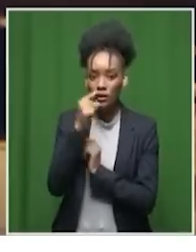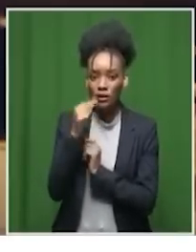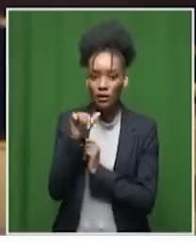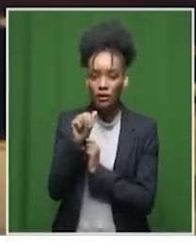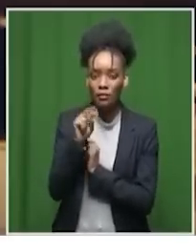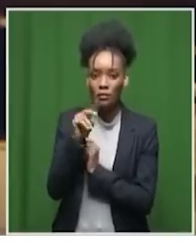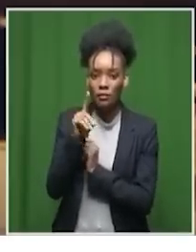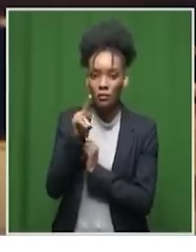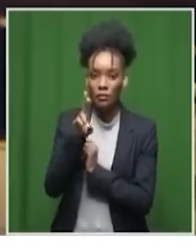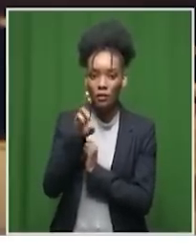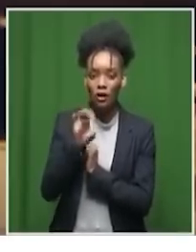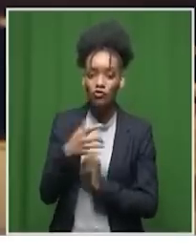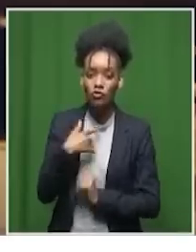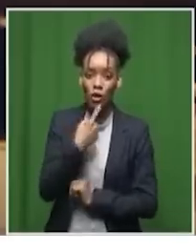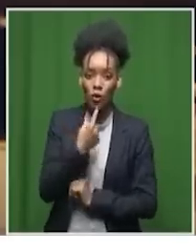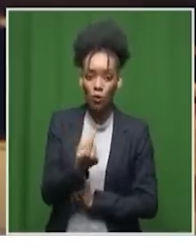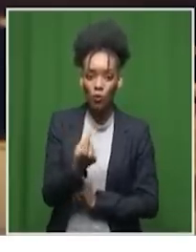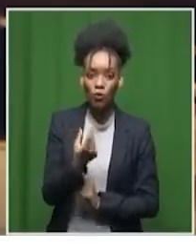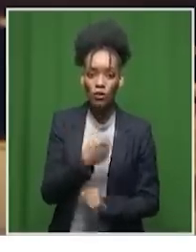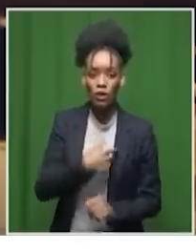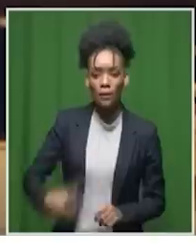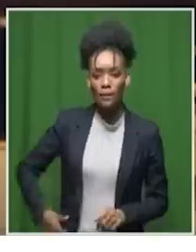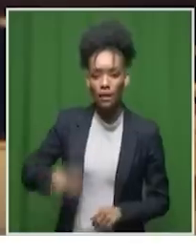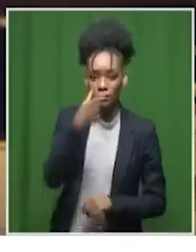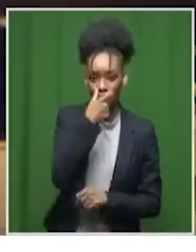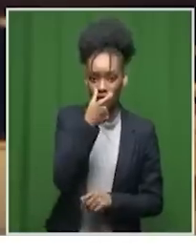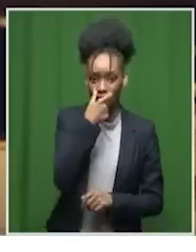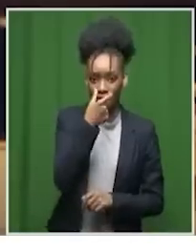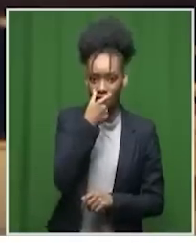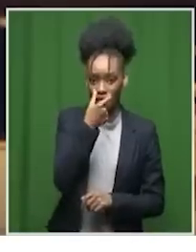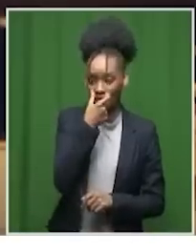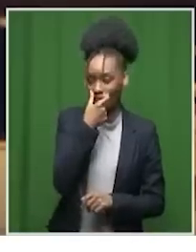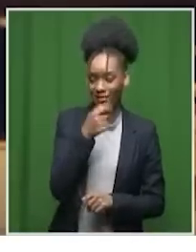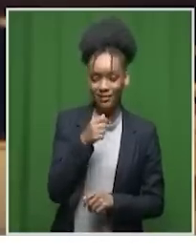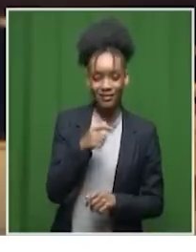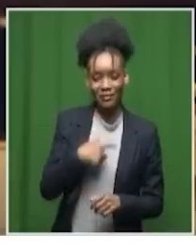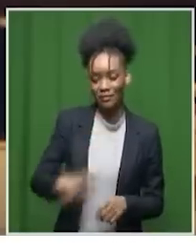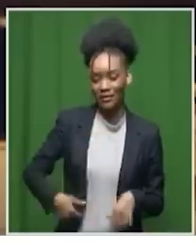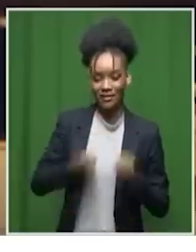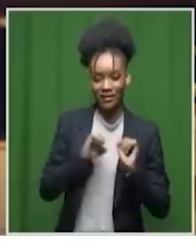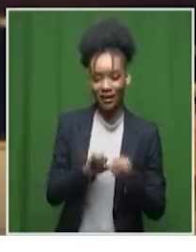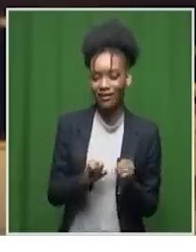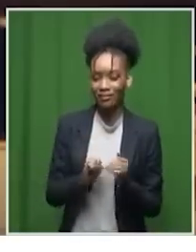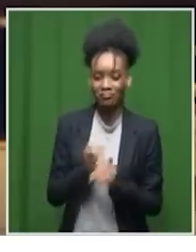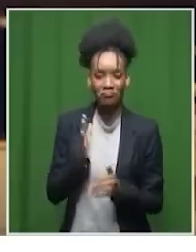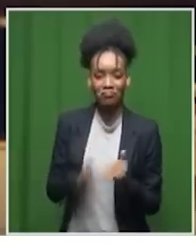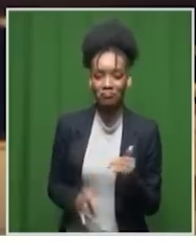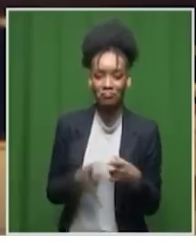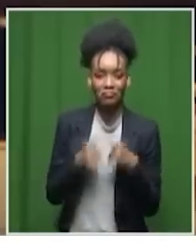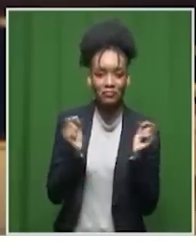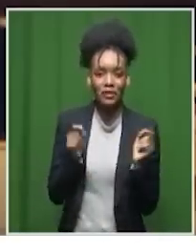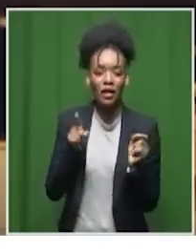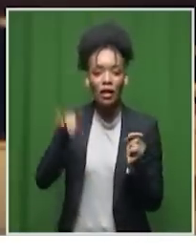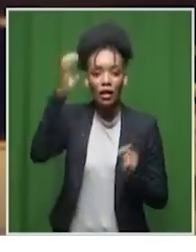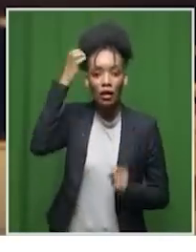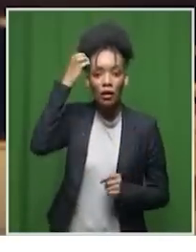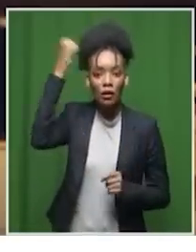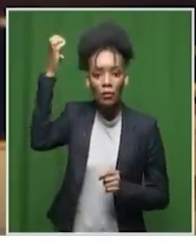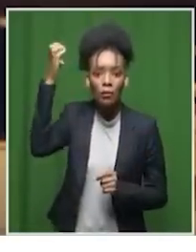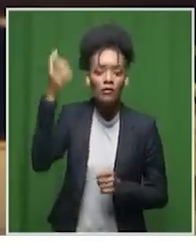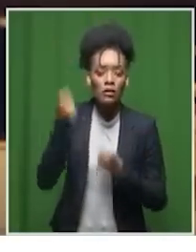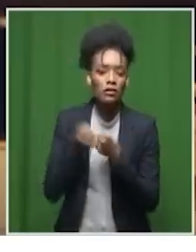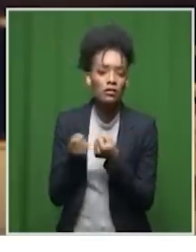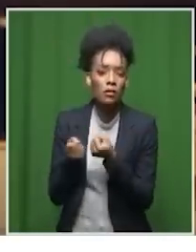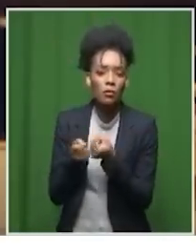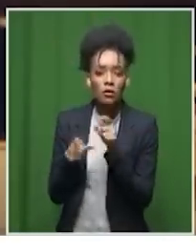Cyril Ramaphosa has reached a dead end in his presidency. Now, the professor echoes the views of those who question